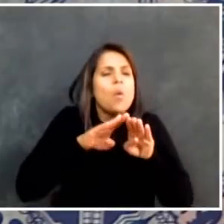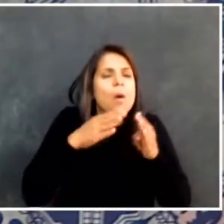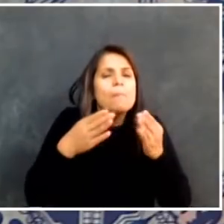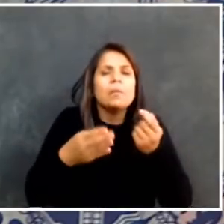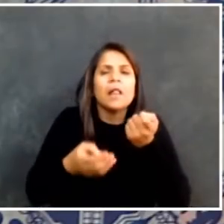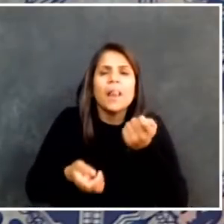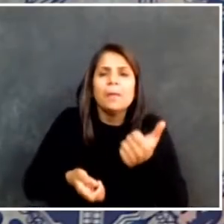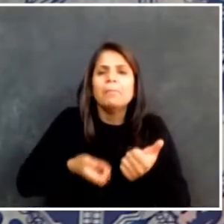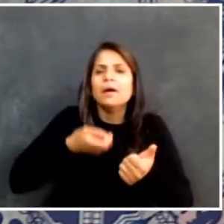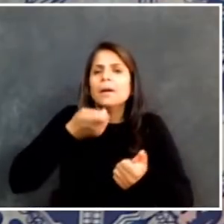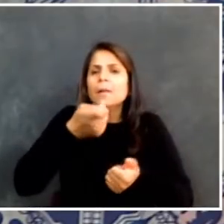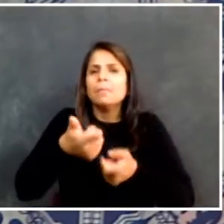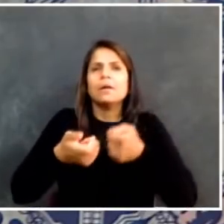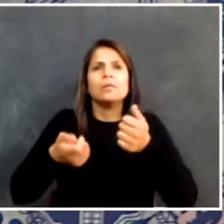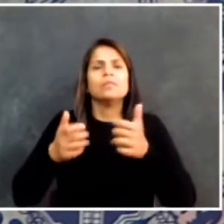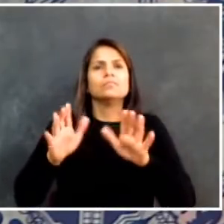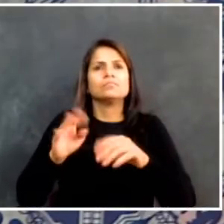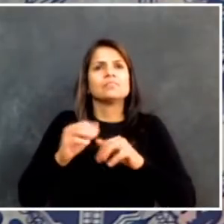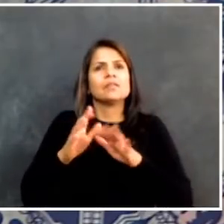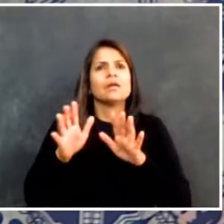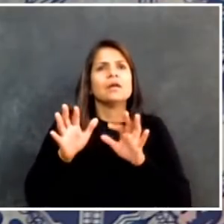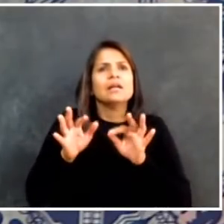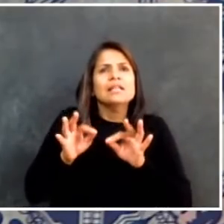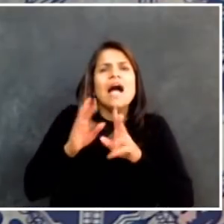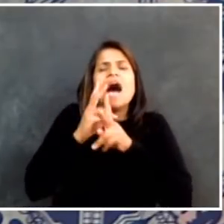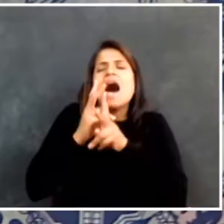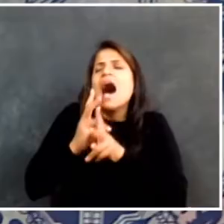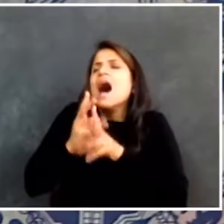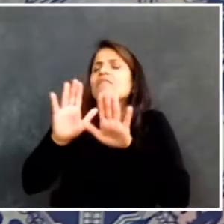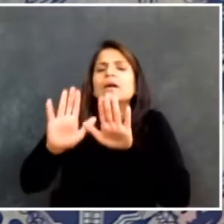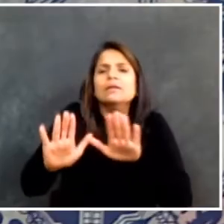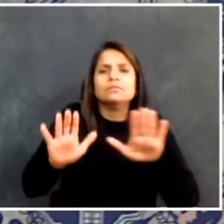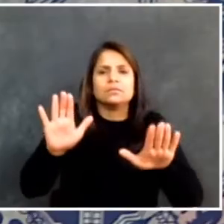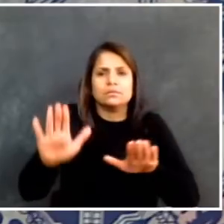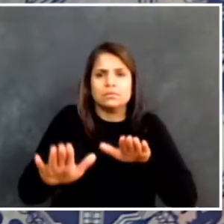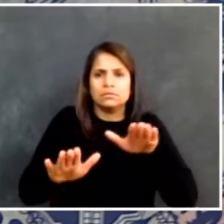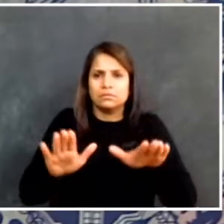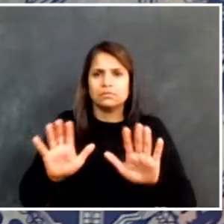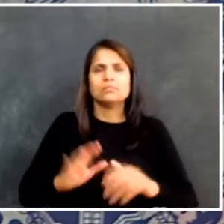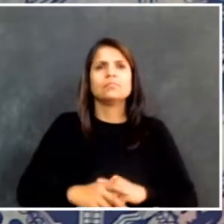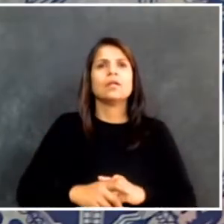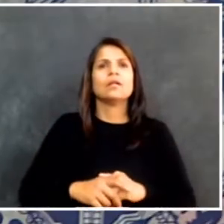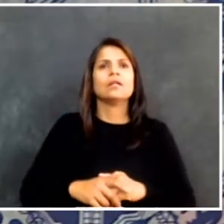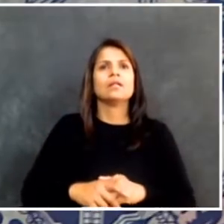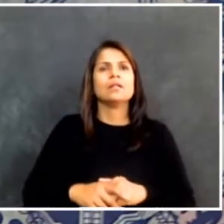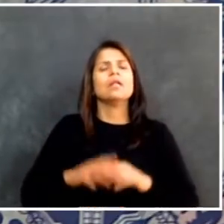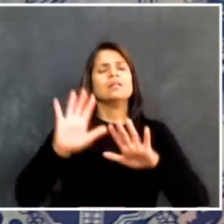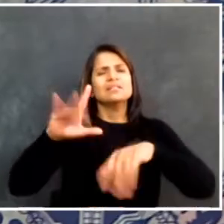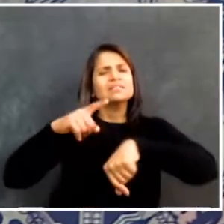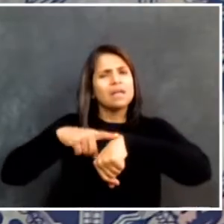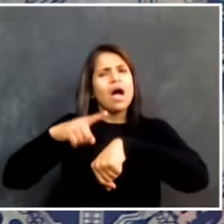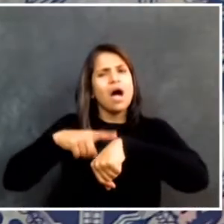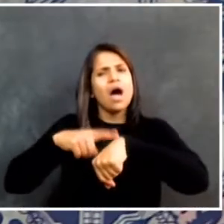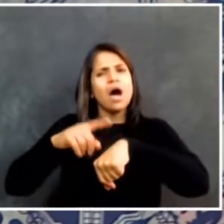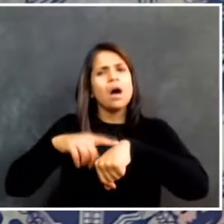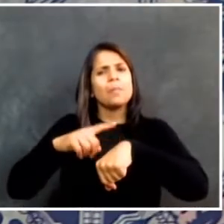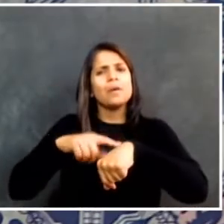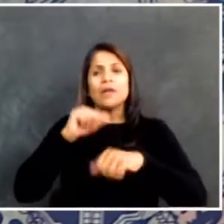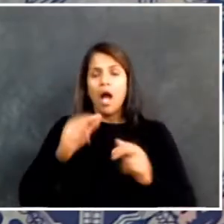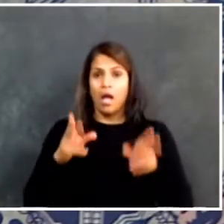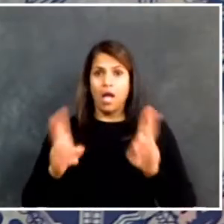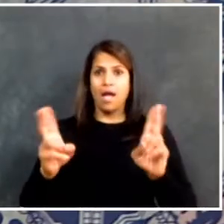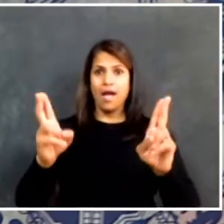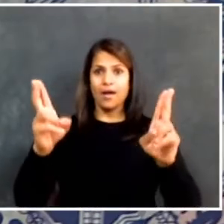right. That will take some time. Not weeks, but months to really get to the next phases.